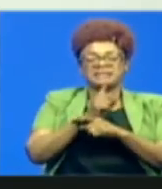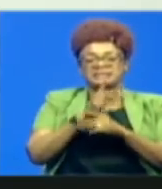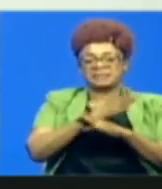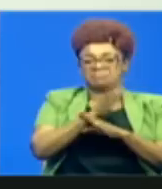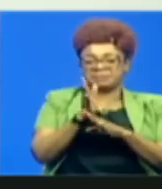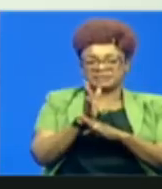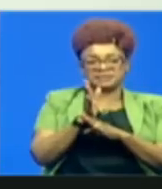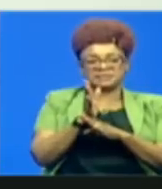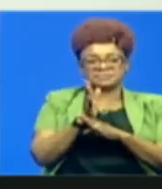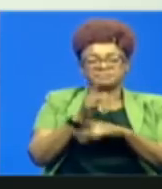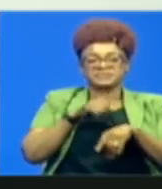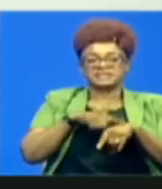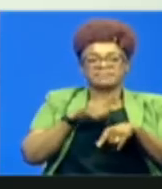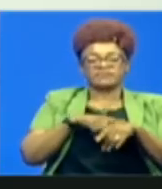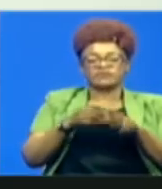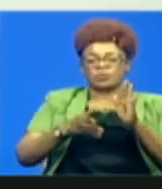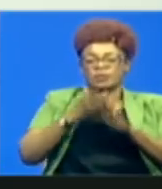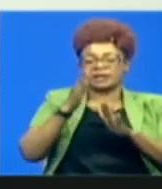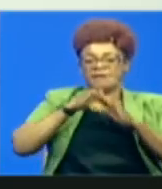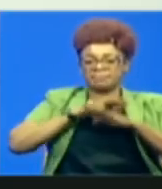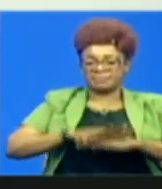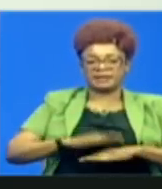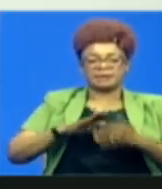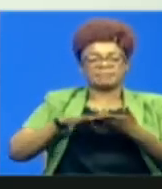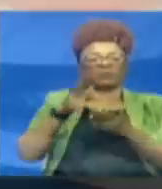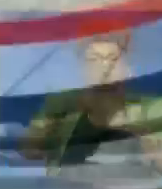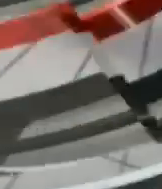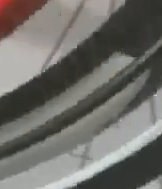Twenty-two minutes past the hour. Time for a quick break. More when we return.